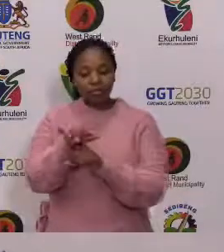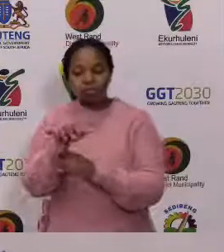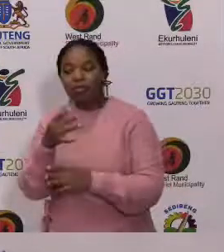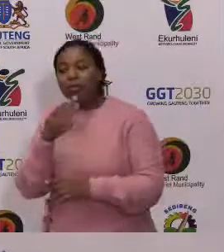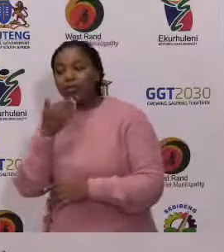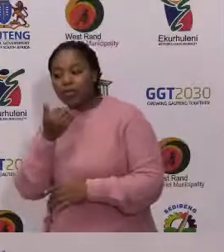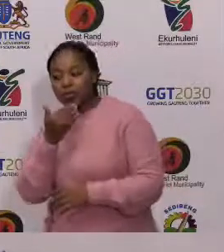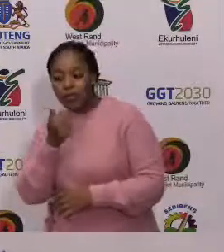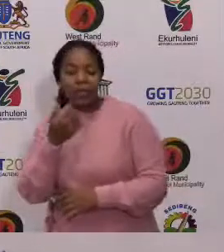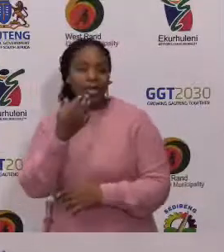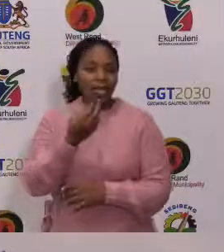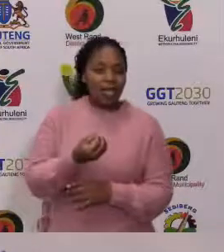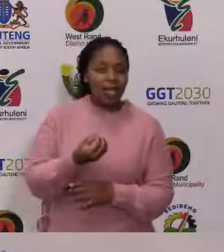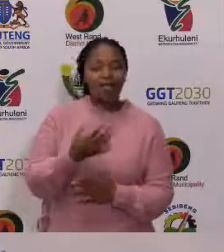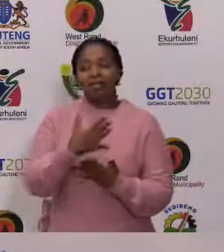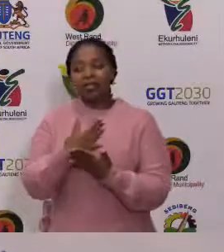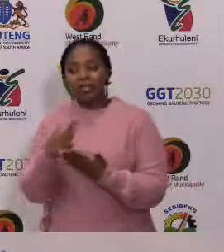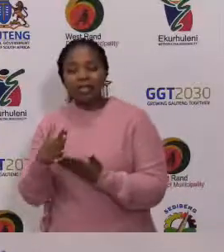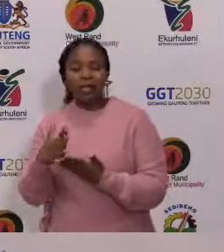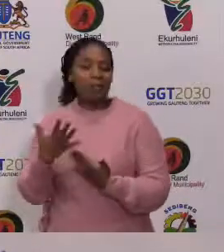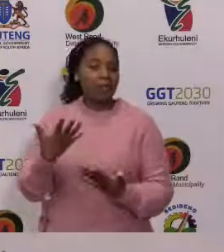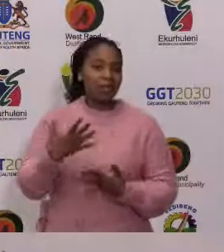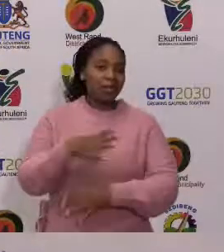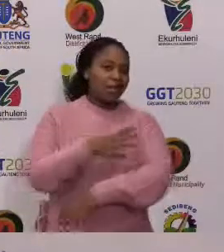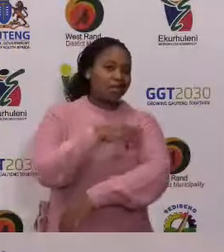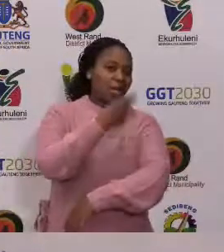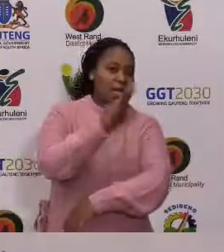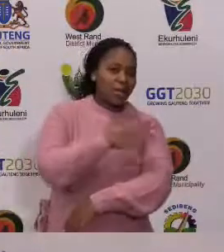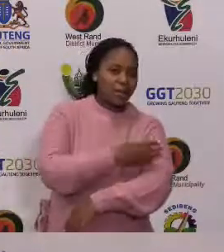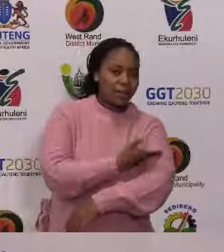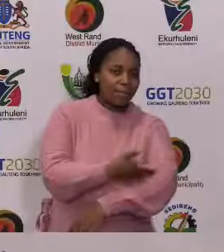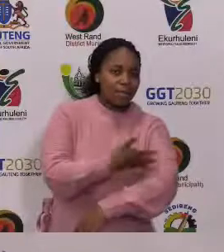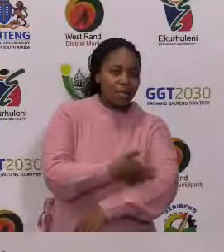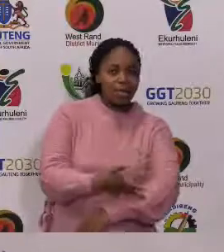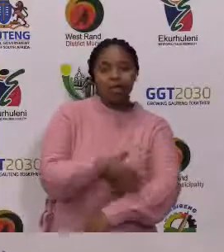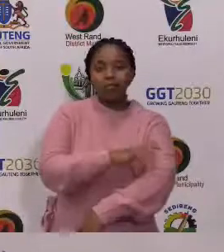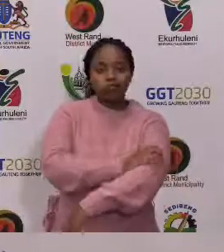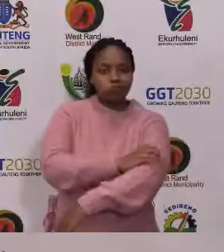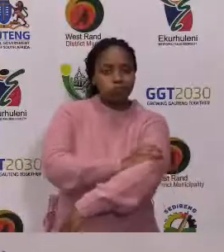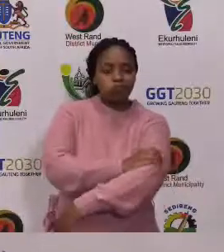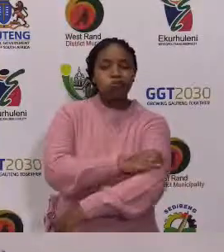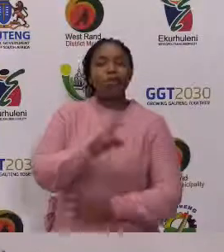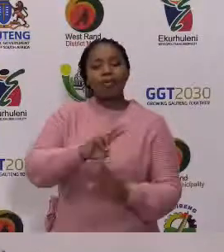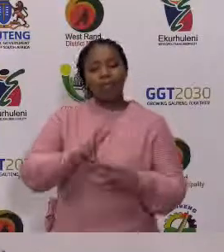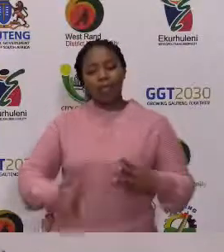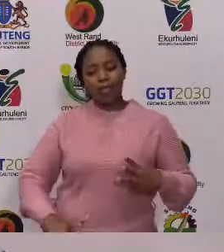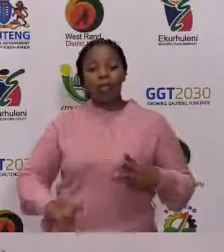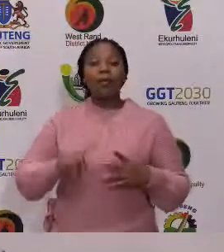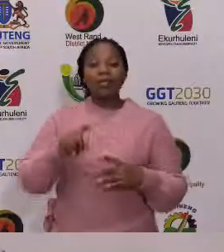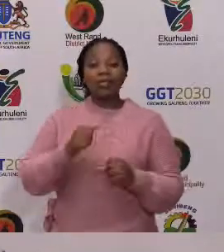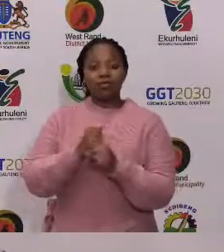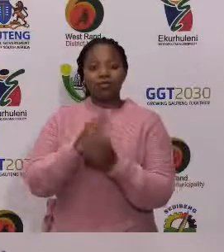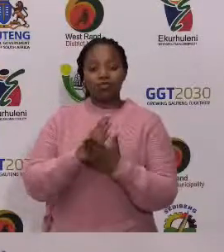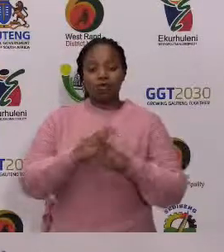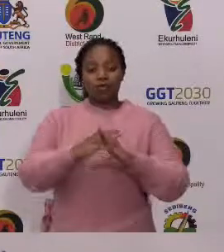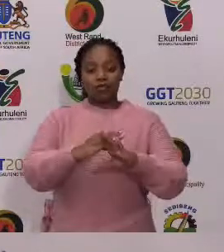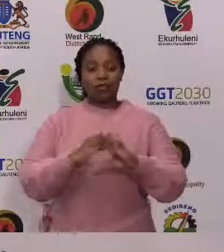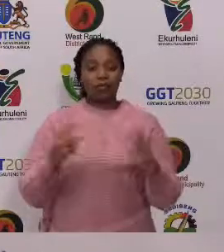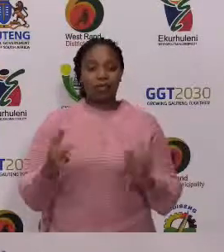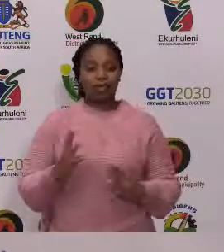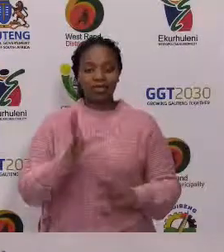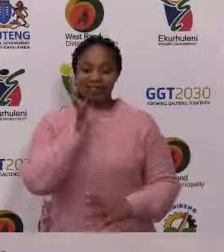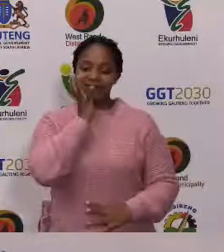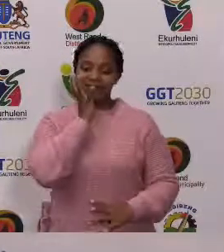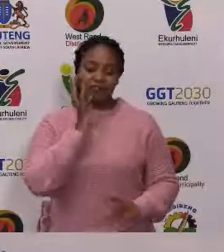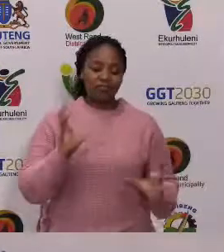are avoiding crowds, avoiding poorly ventilated spaces, avoiding super-spreading events, wearing masks in public,